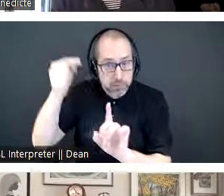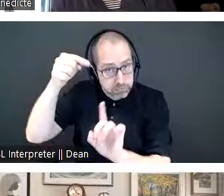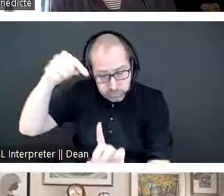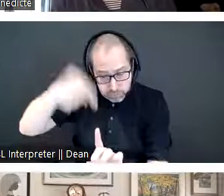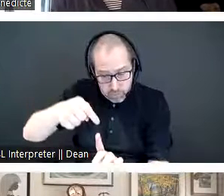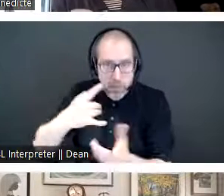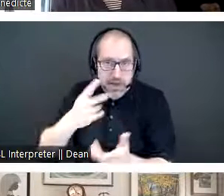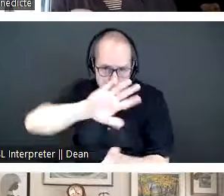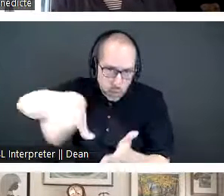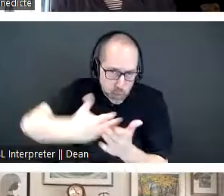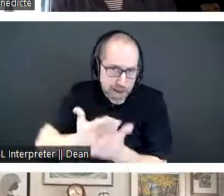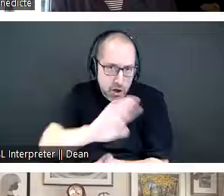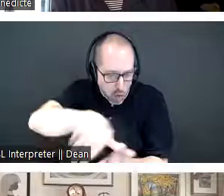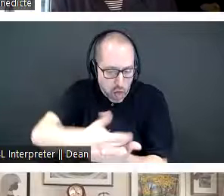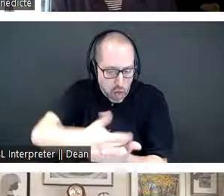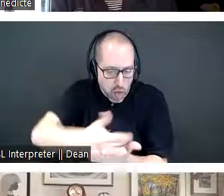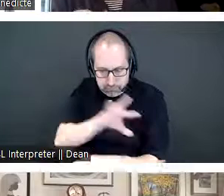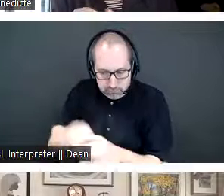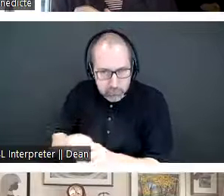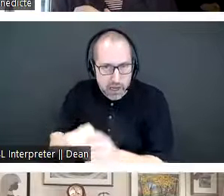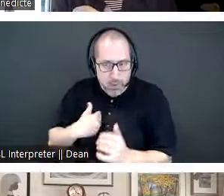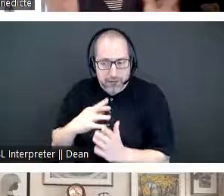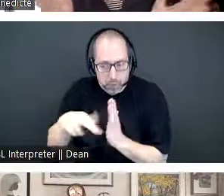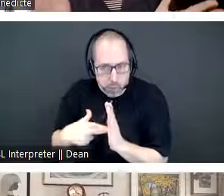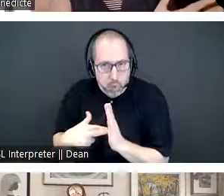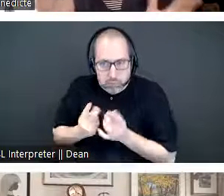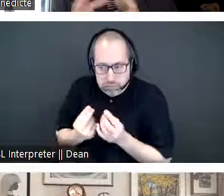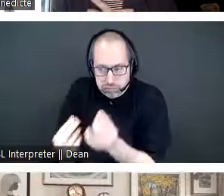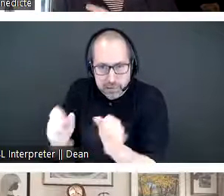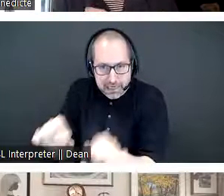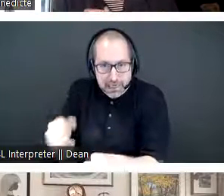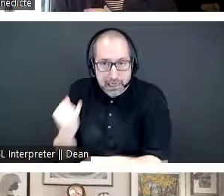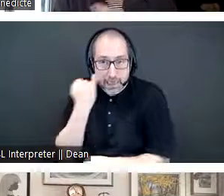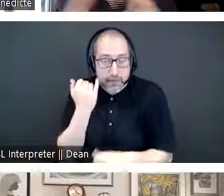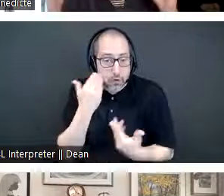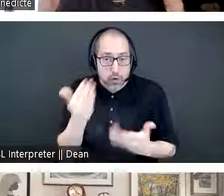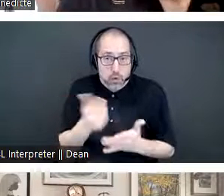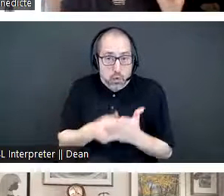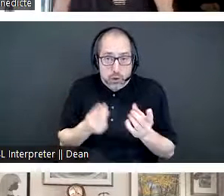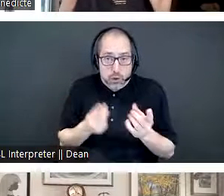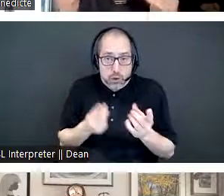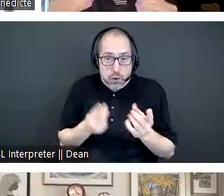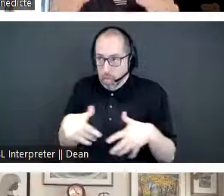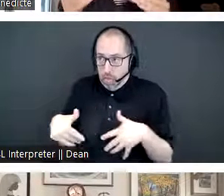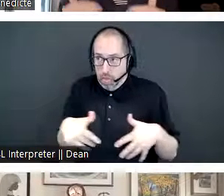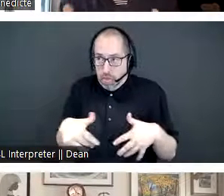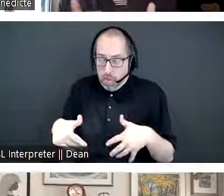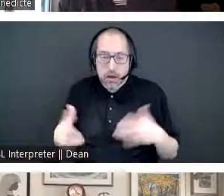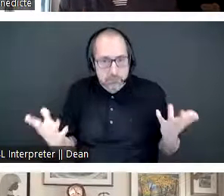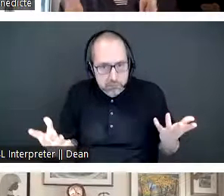certainty, but it's easy to say if you don't really know what to do, it becomes a bit moot. So we sort of laid out